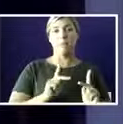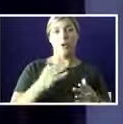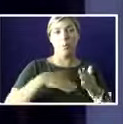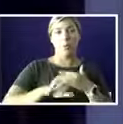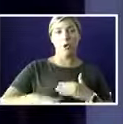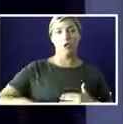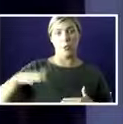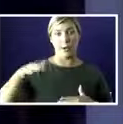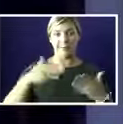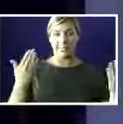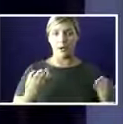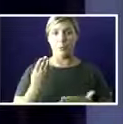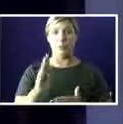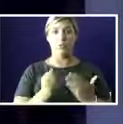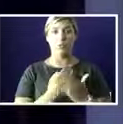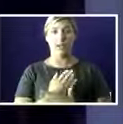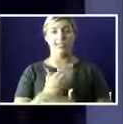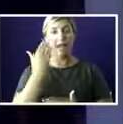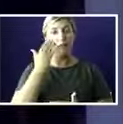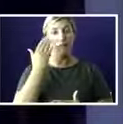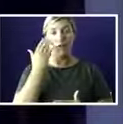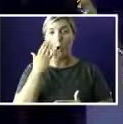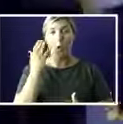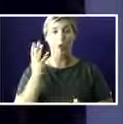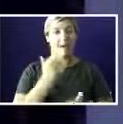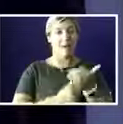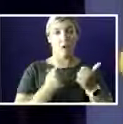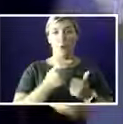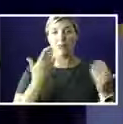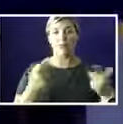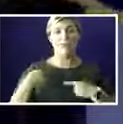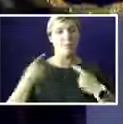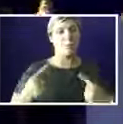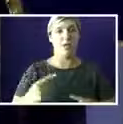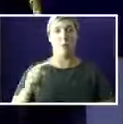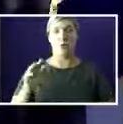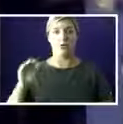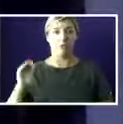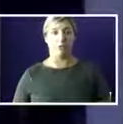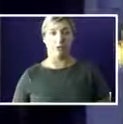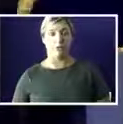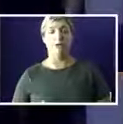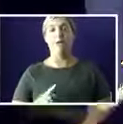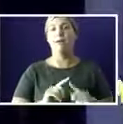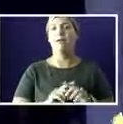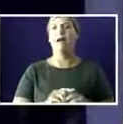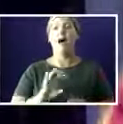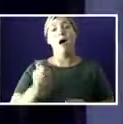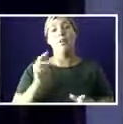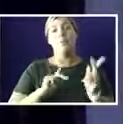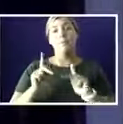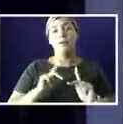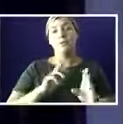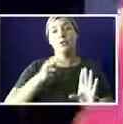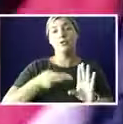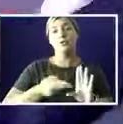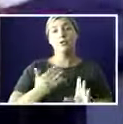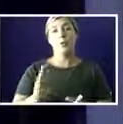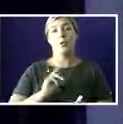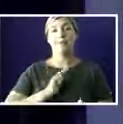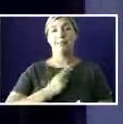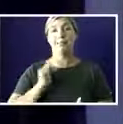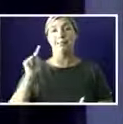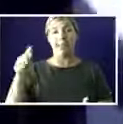known the people around us since we were 3 feet tall. Others merged late to join our force of 442